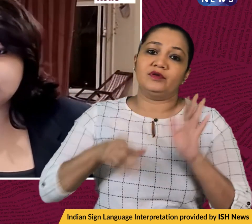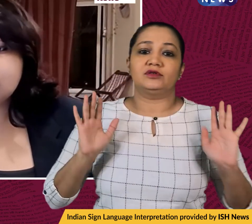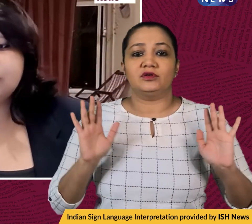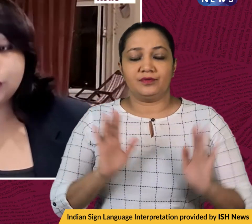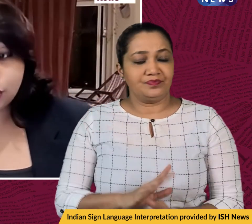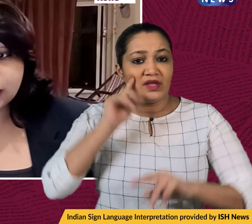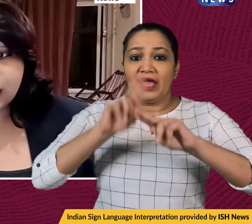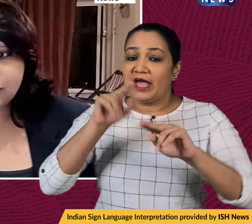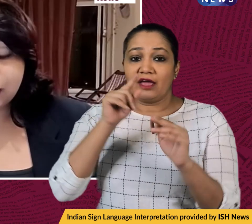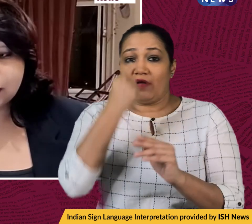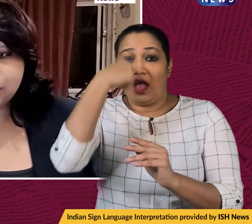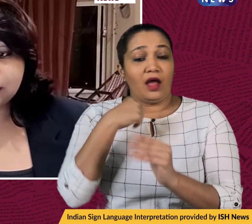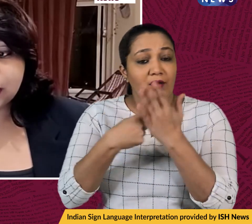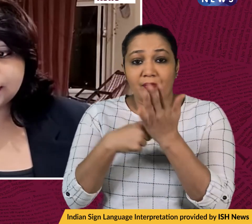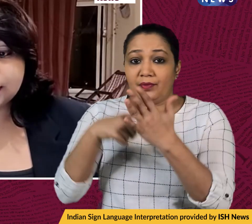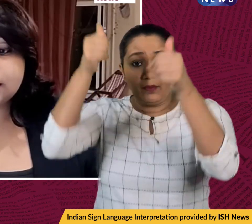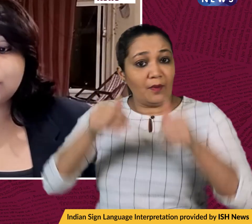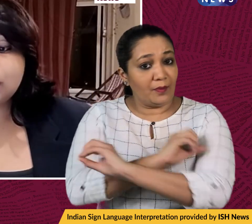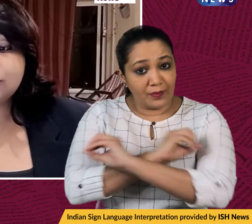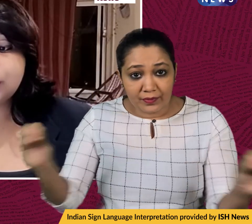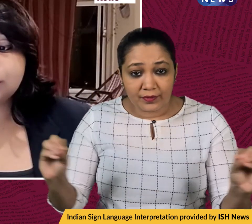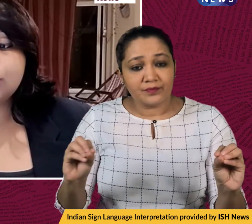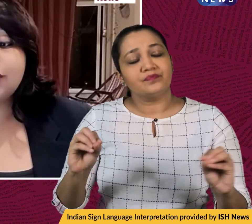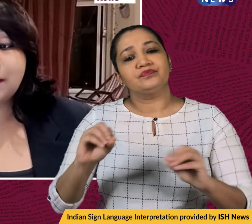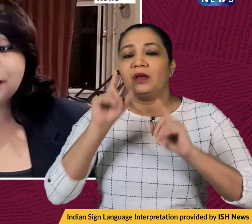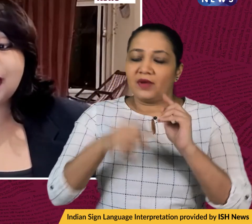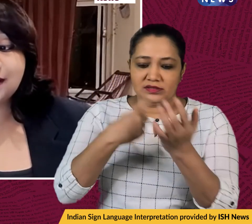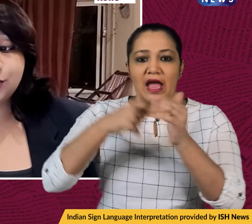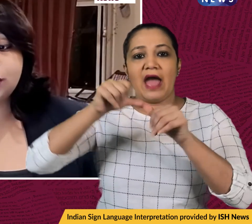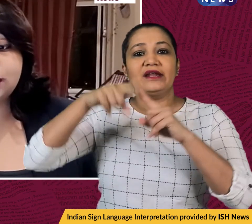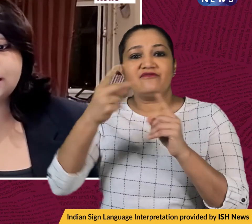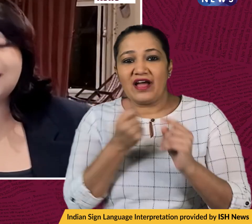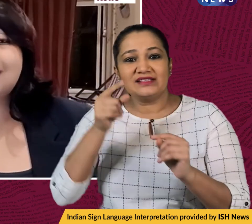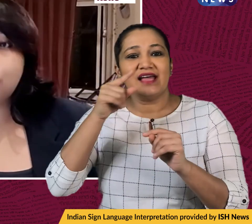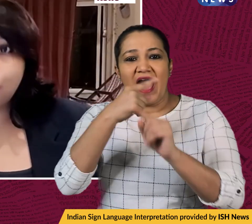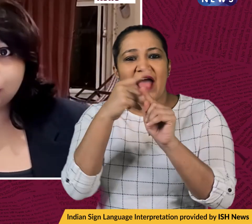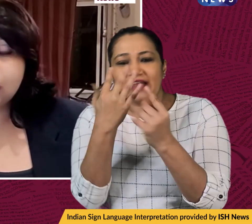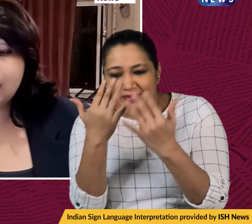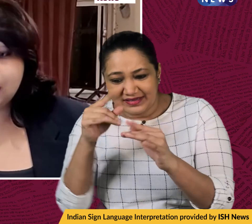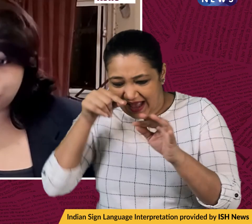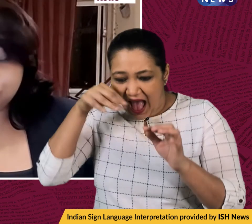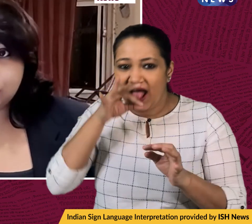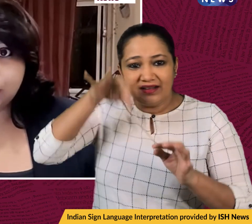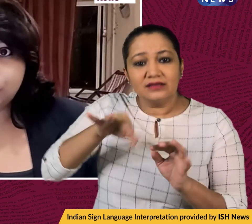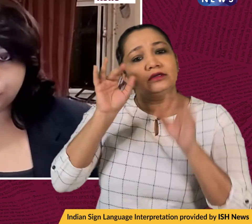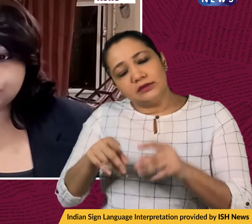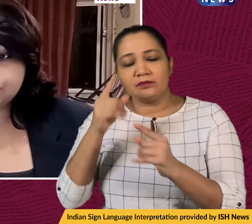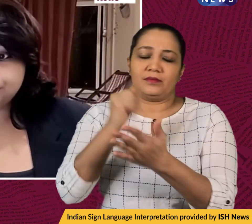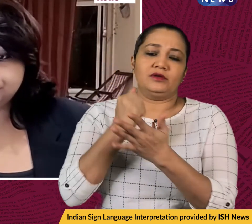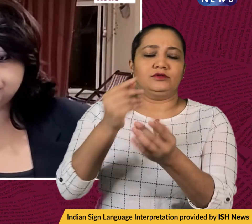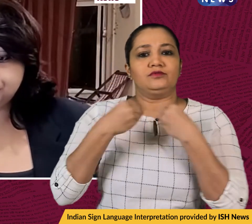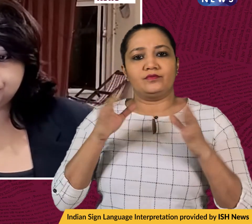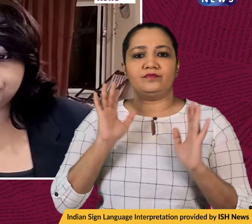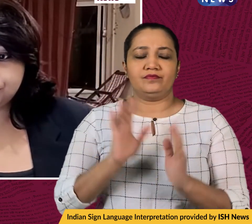the state. If they don't have an RT-PCR test, they will have to undergo rapid antigen test at all entry